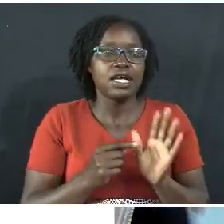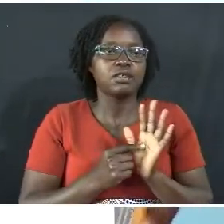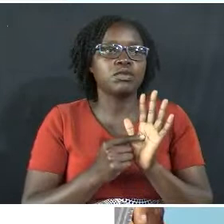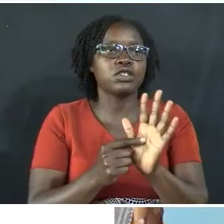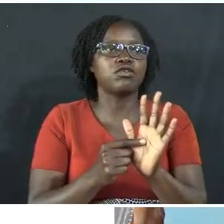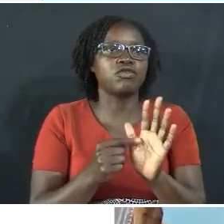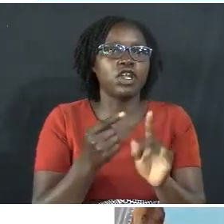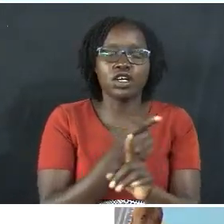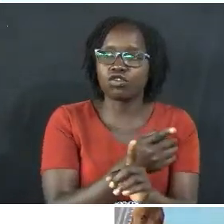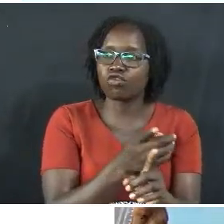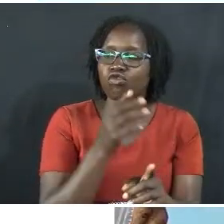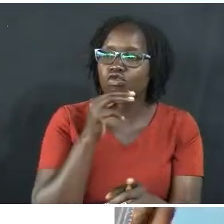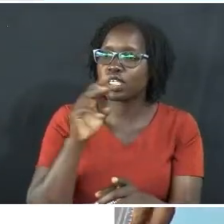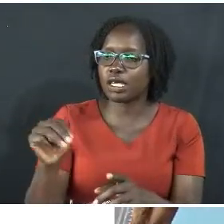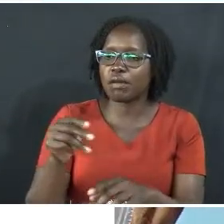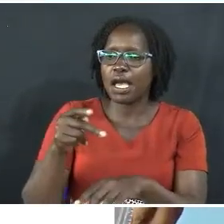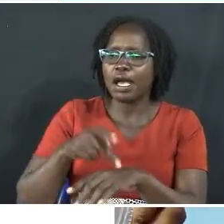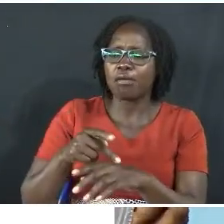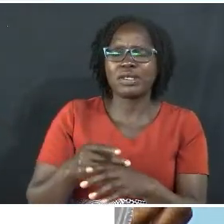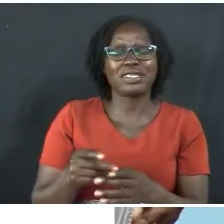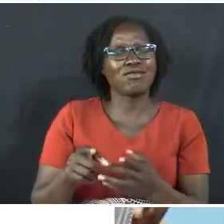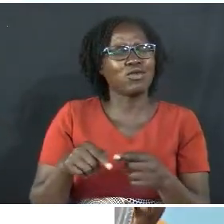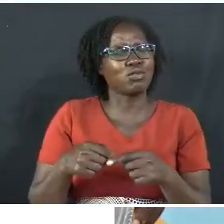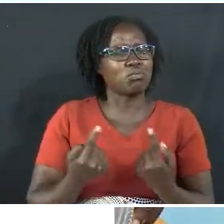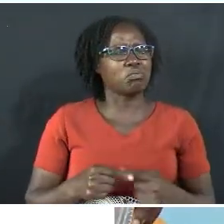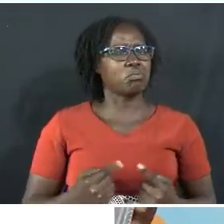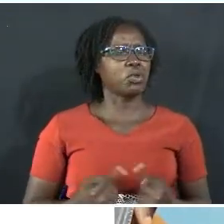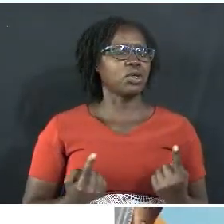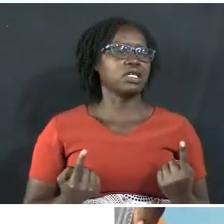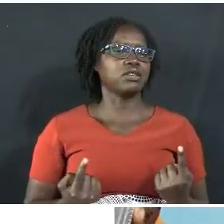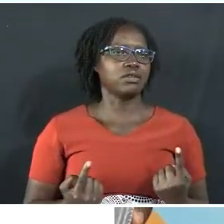revealed unto him, Peter was crushed down.